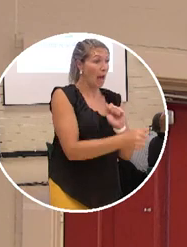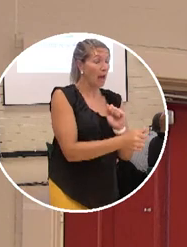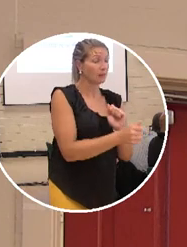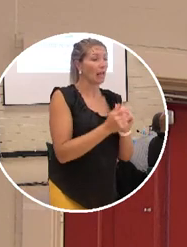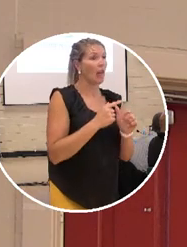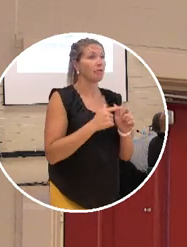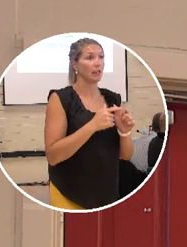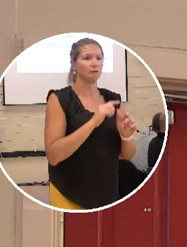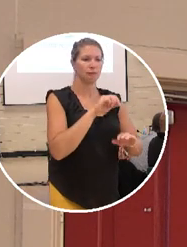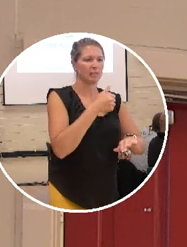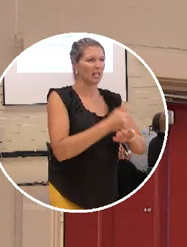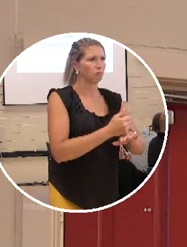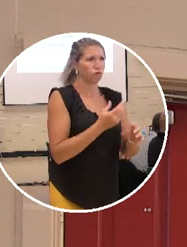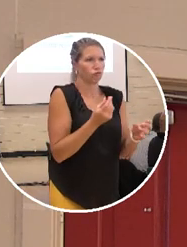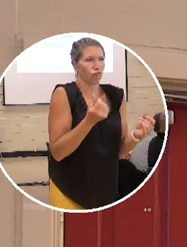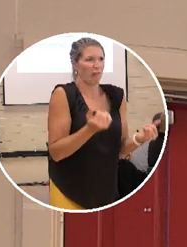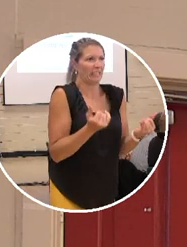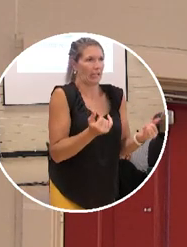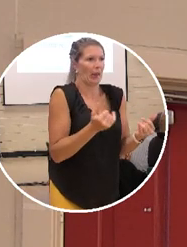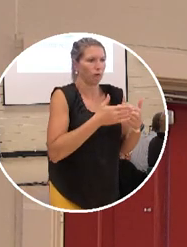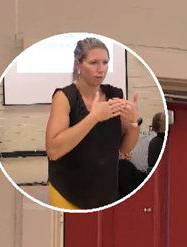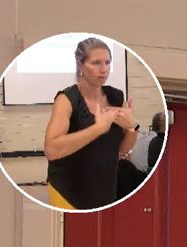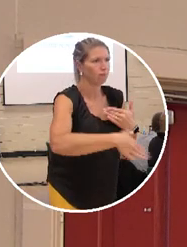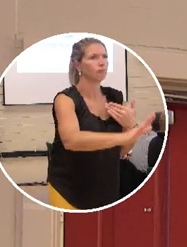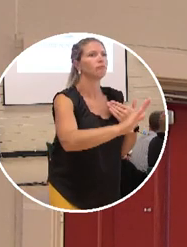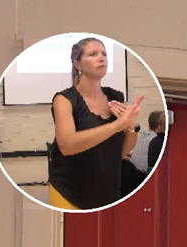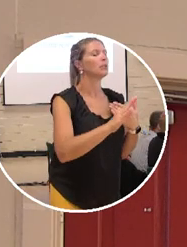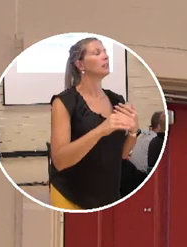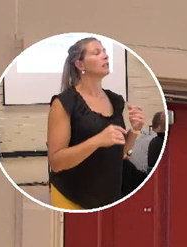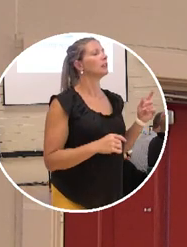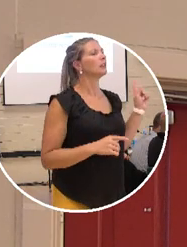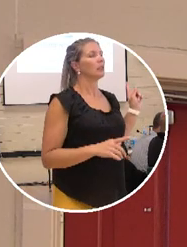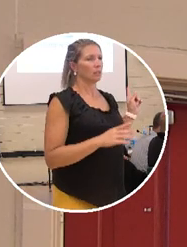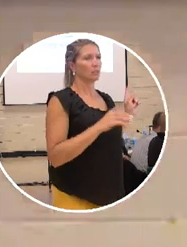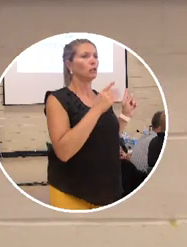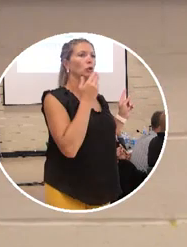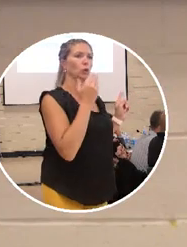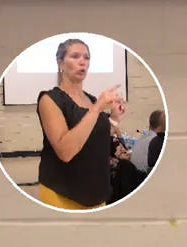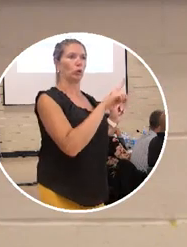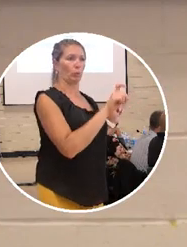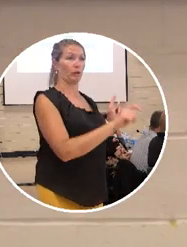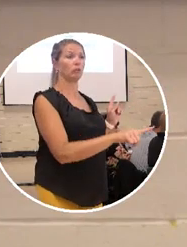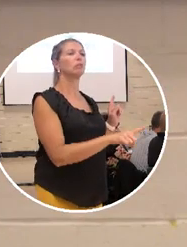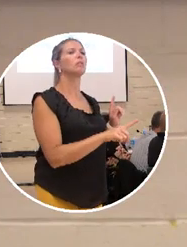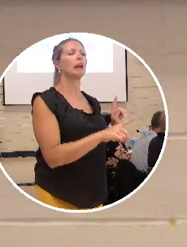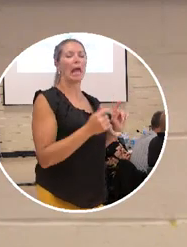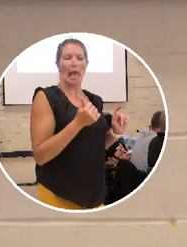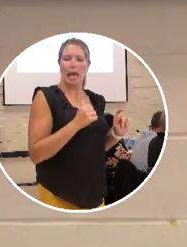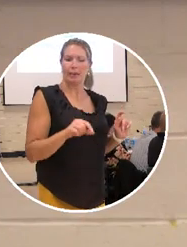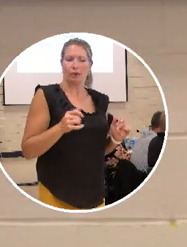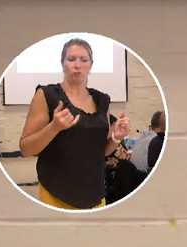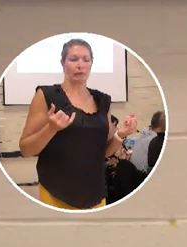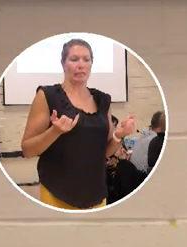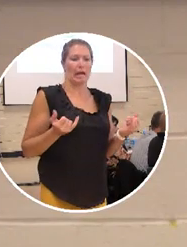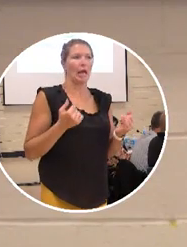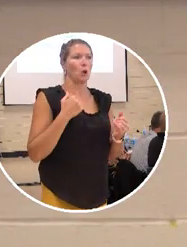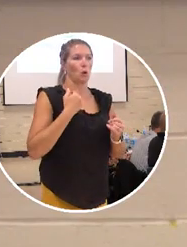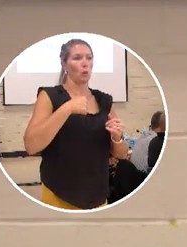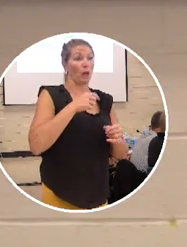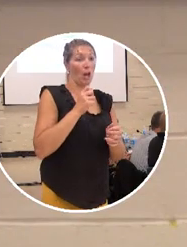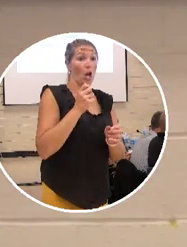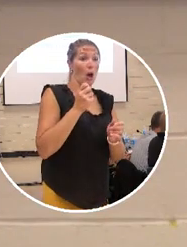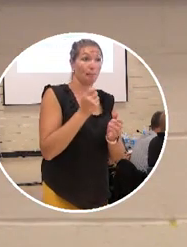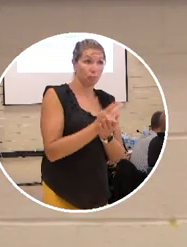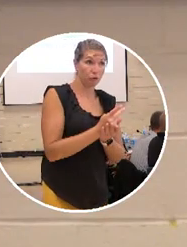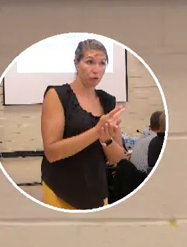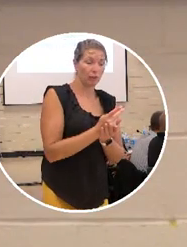So, like any activity that we do that changes or does things with our Constitution bylaw, we have to go through our